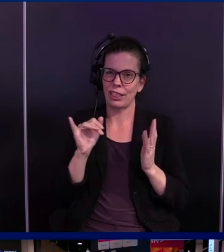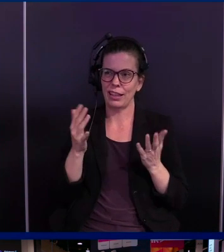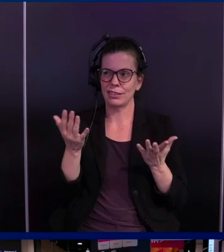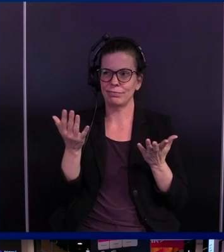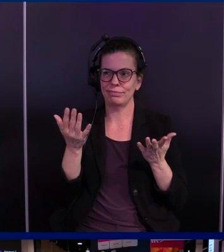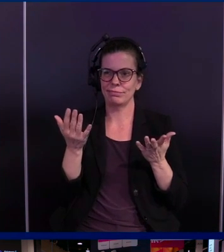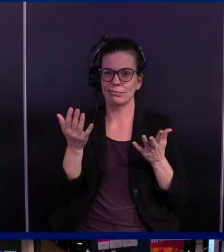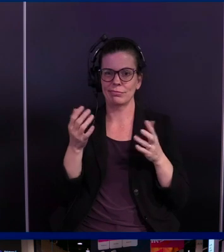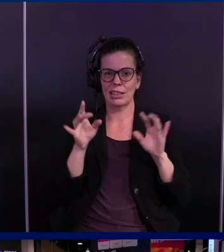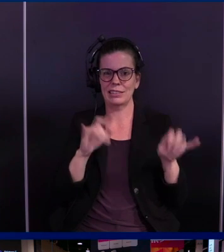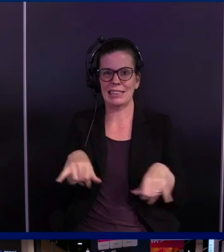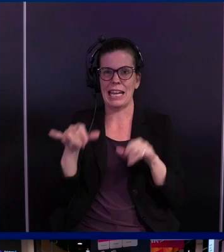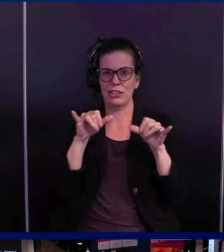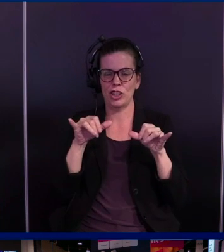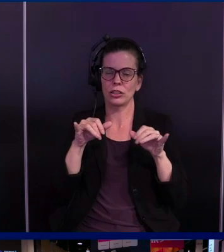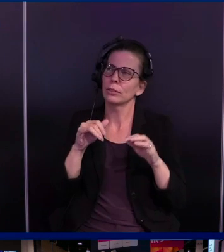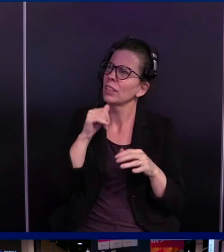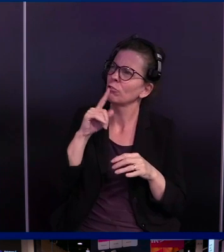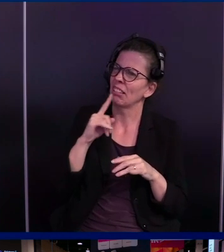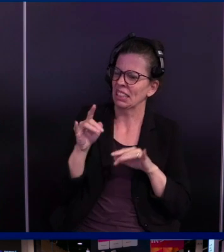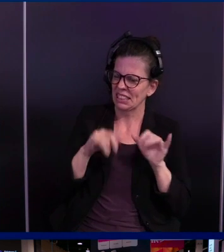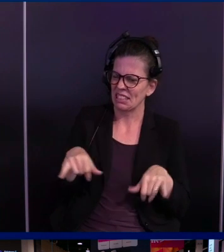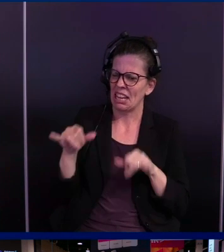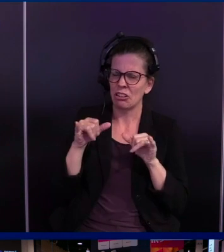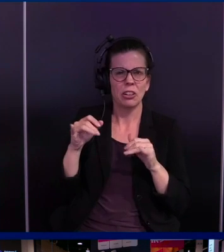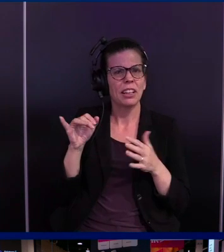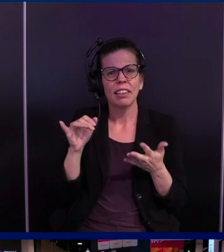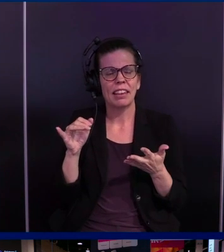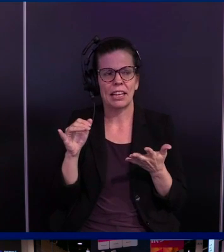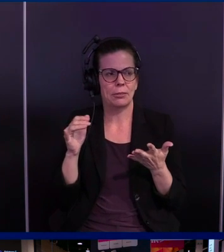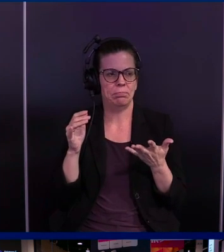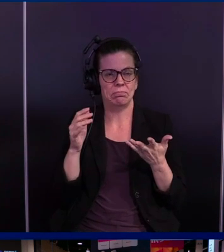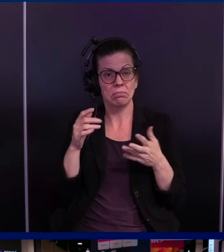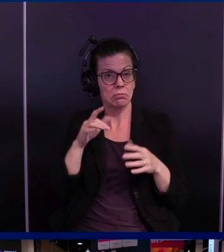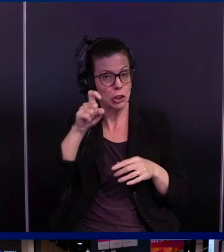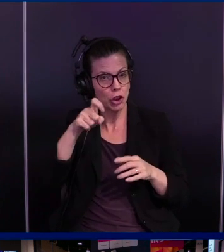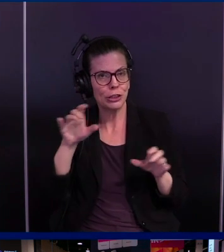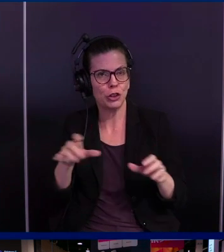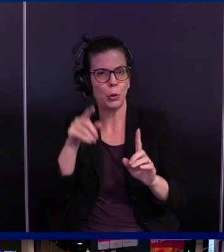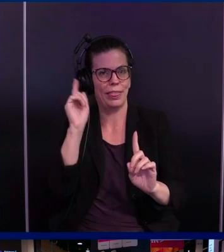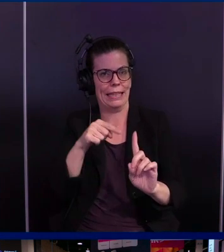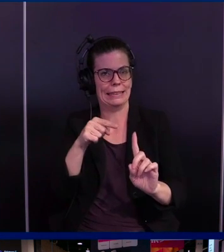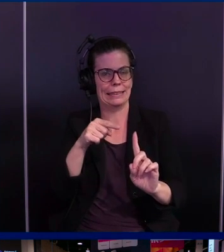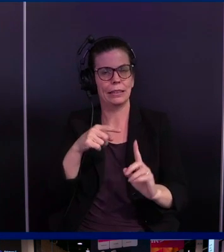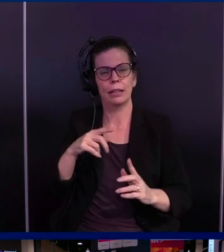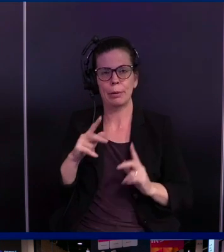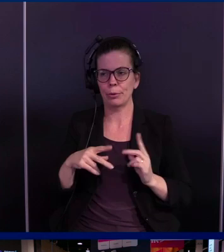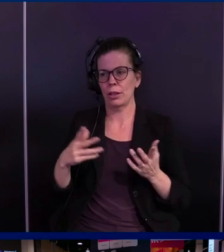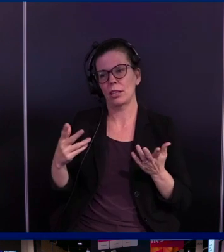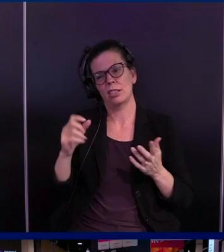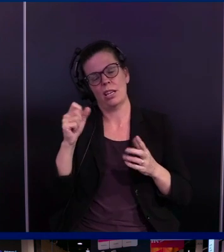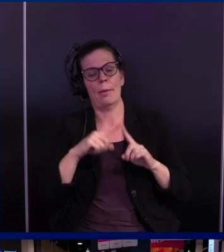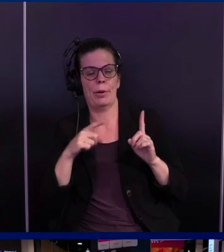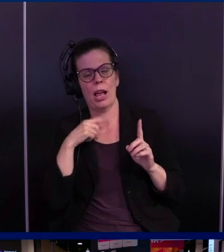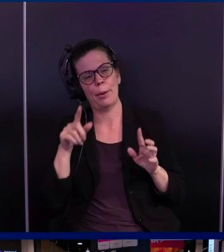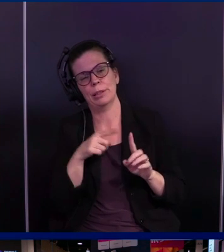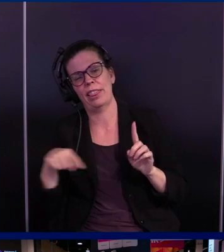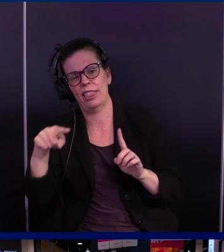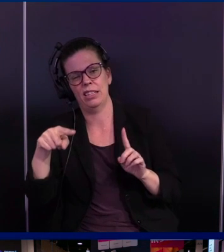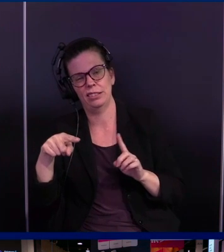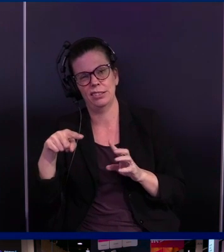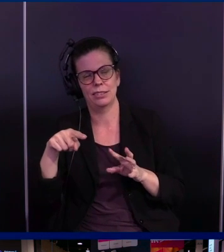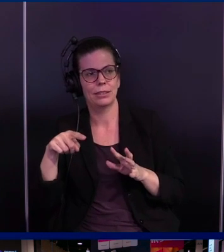a standard. Yes. It's not even really a standard. It's No. just like, you should do this. Yeah. And then people are like, yeah, but I'm going to do this